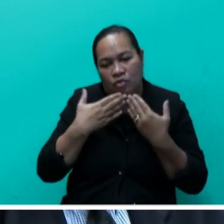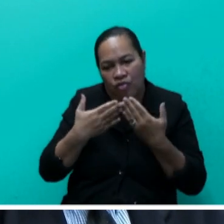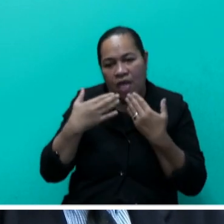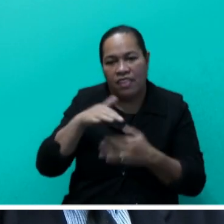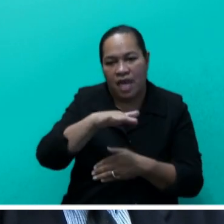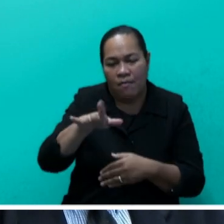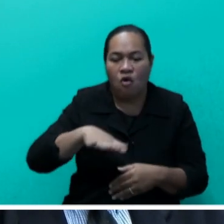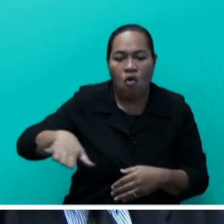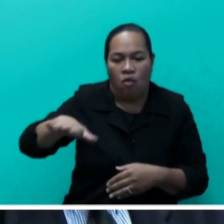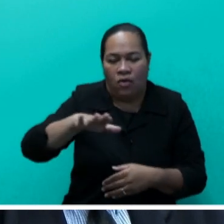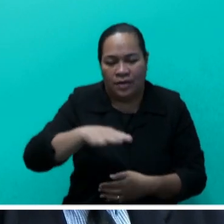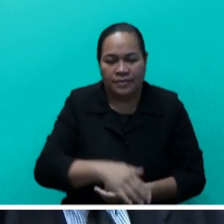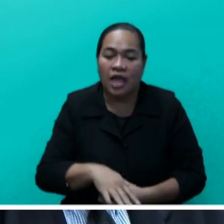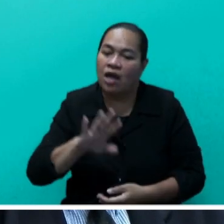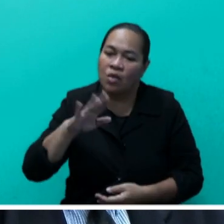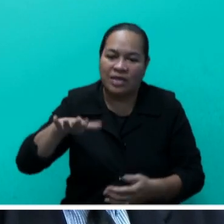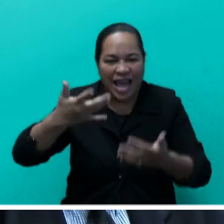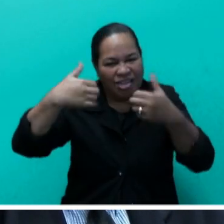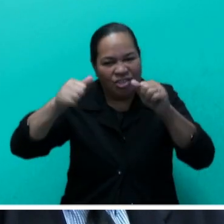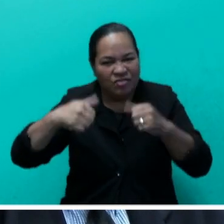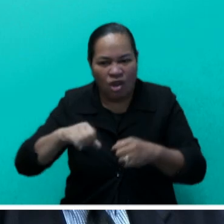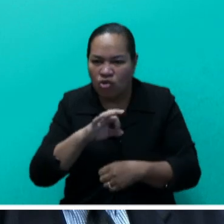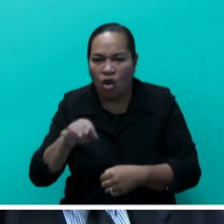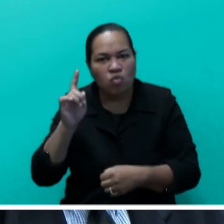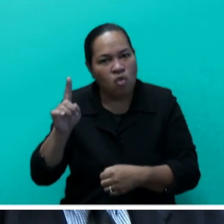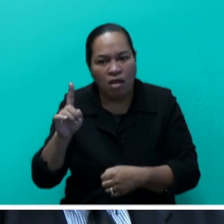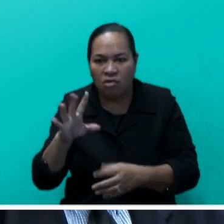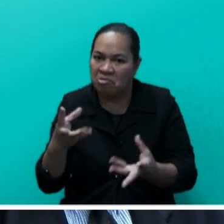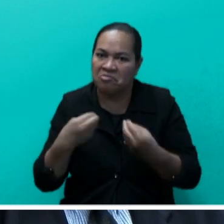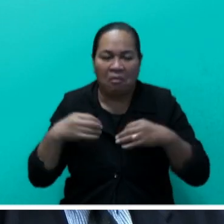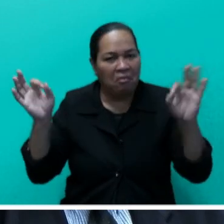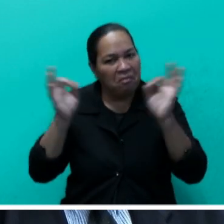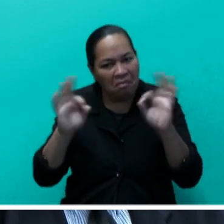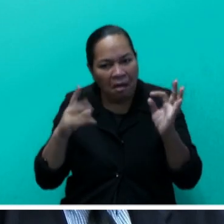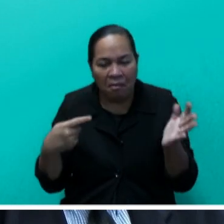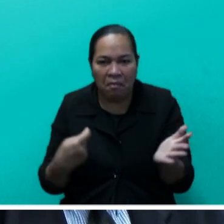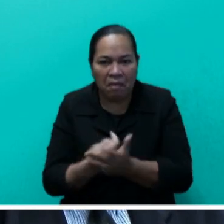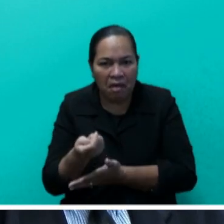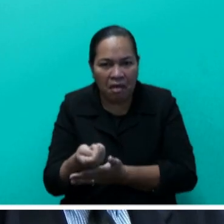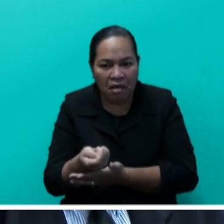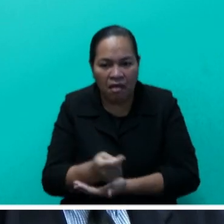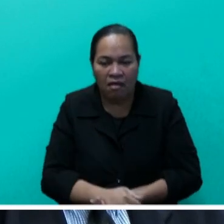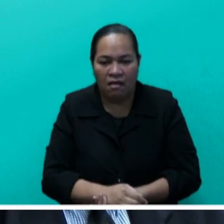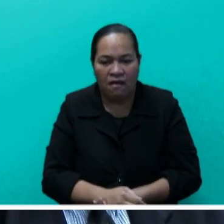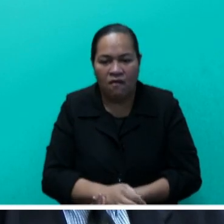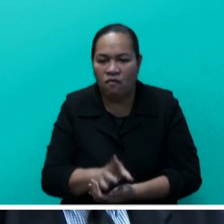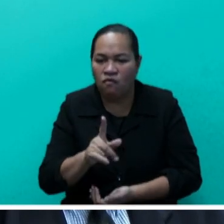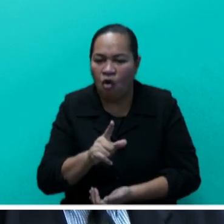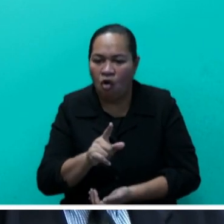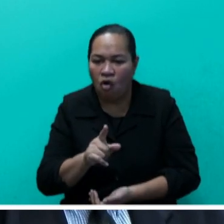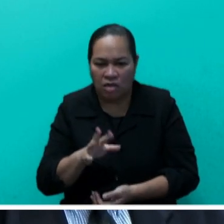they have achieved. Not one of them has received any remuneration for the